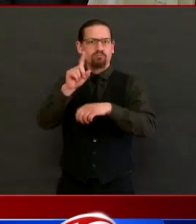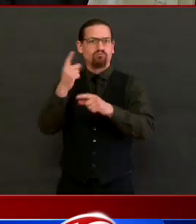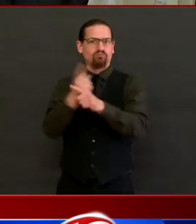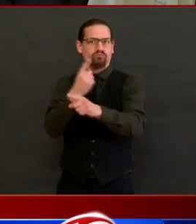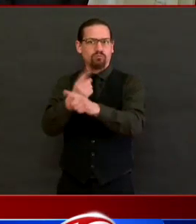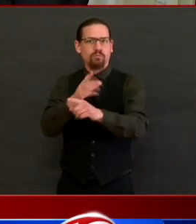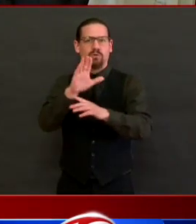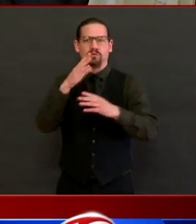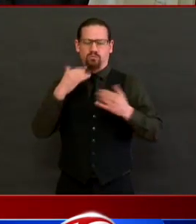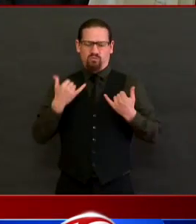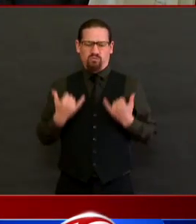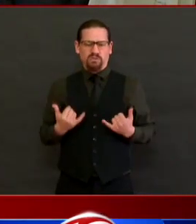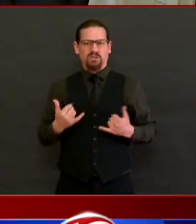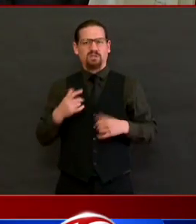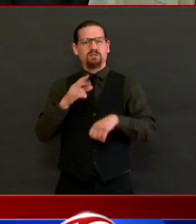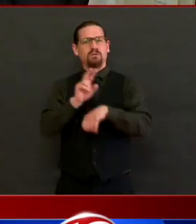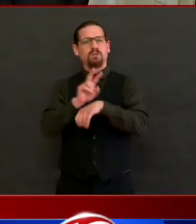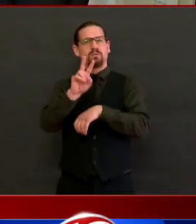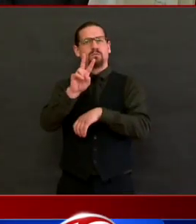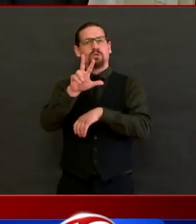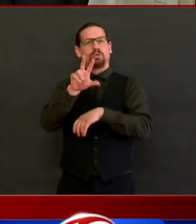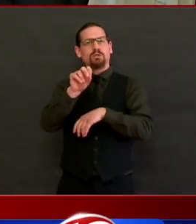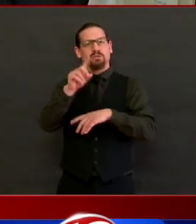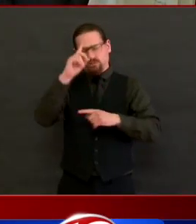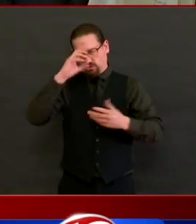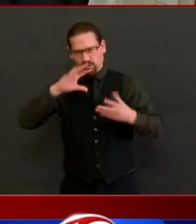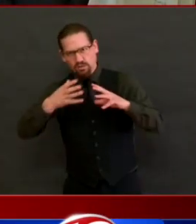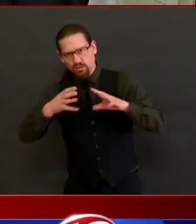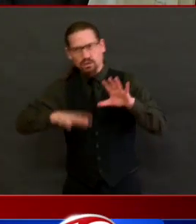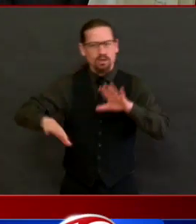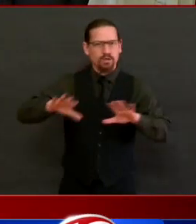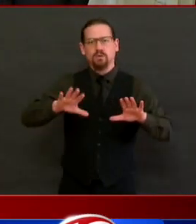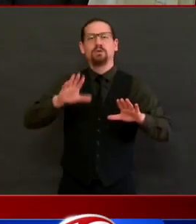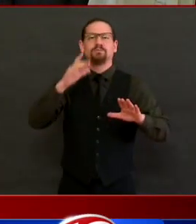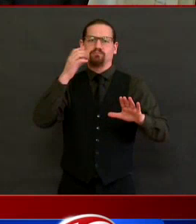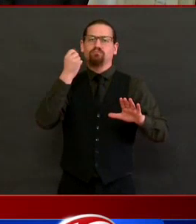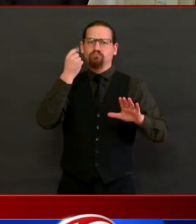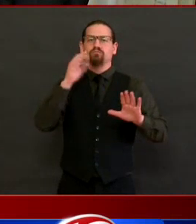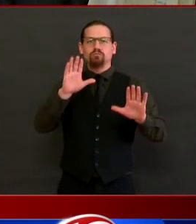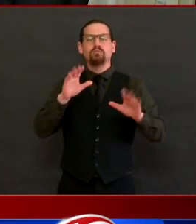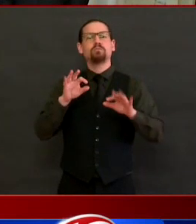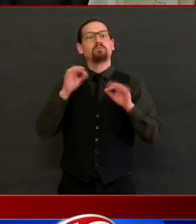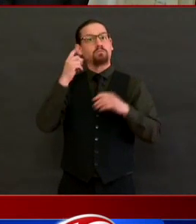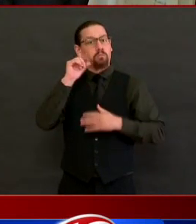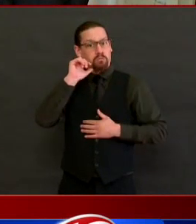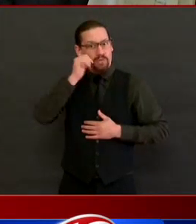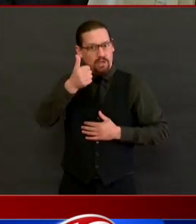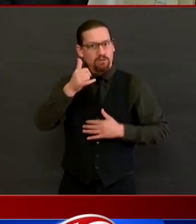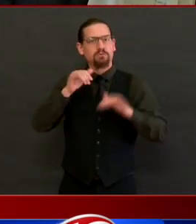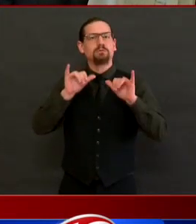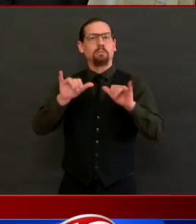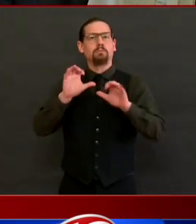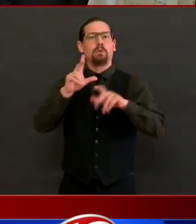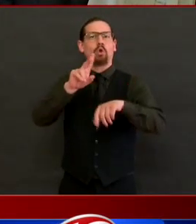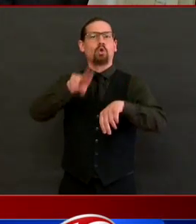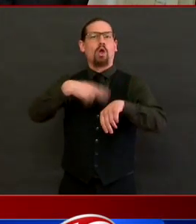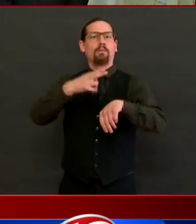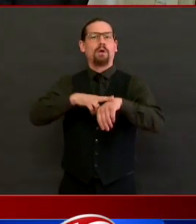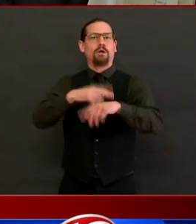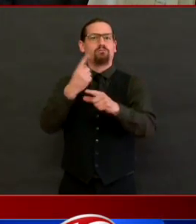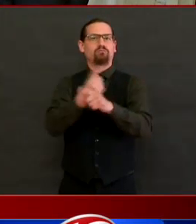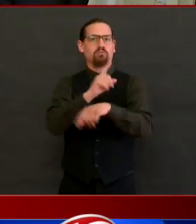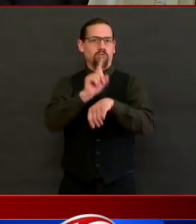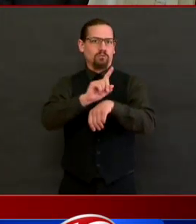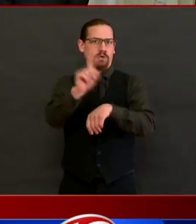regular 1 o'clock hour and continue with 1 o'clock from there on. So I want to begin today